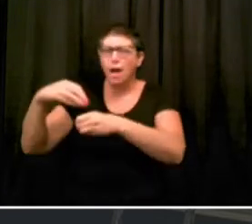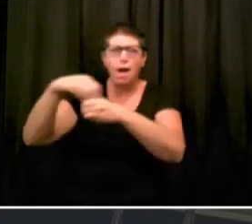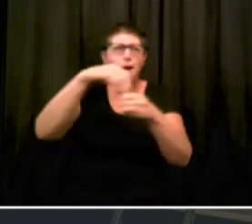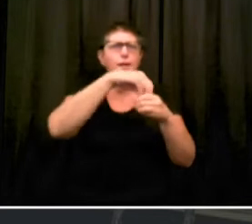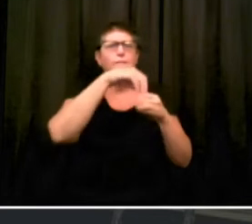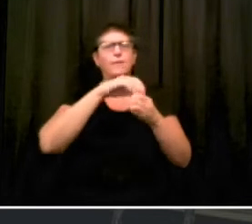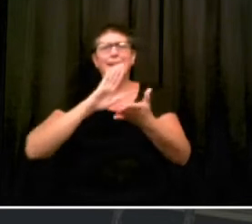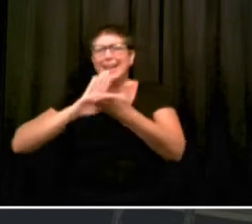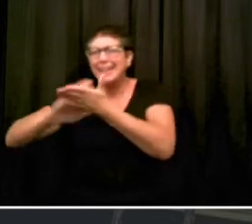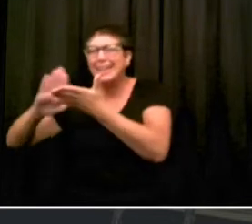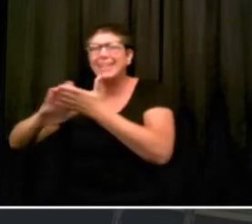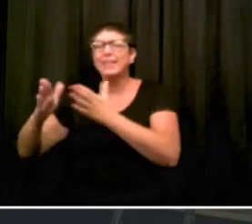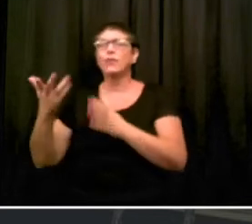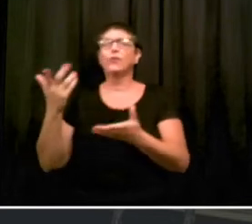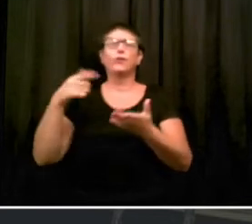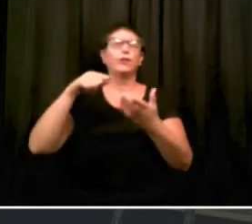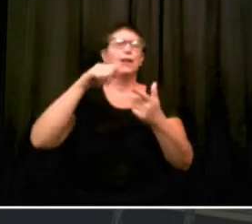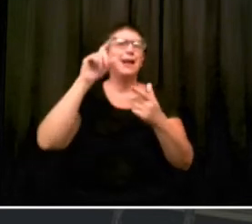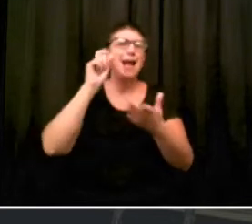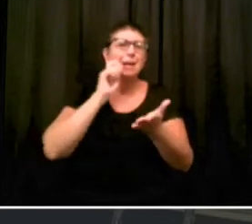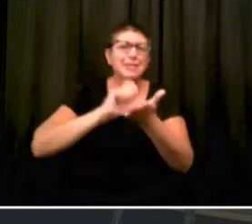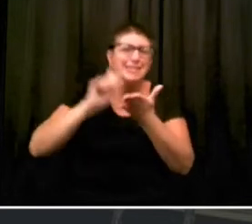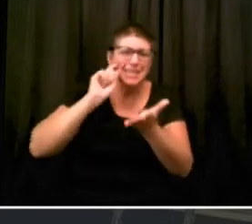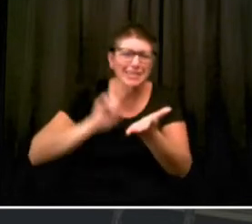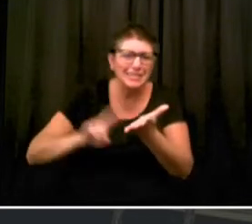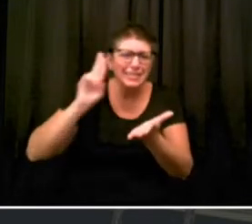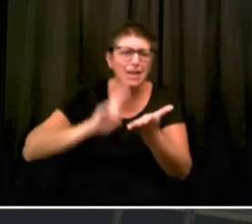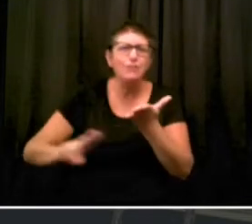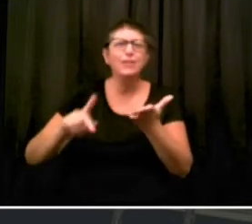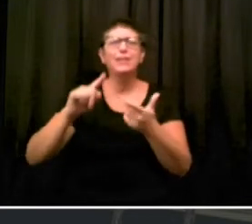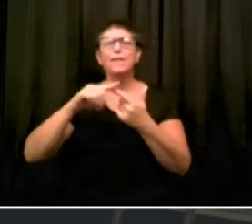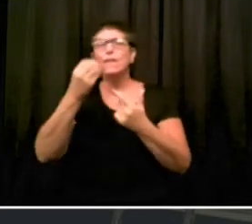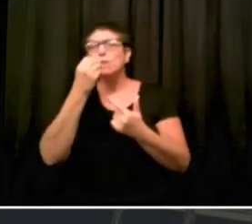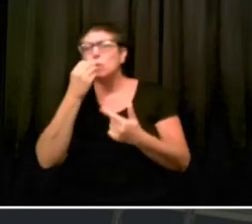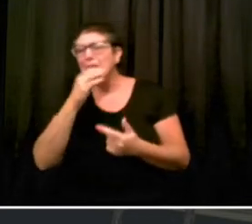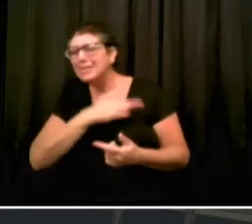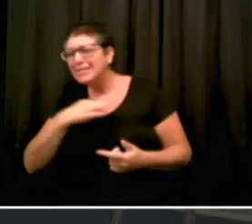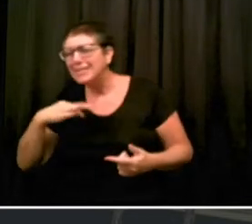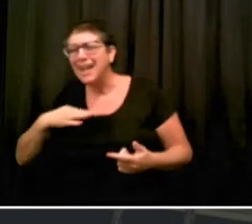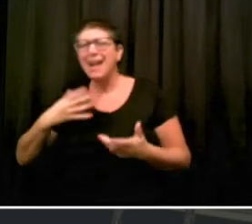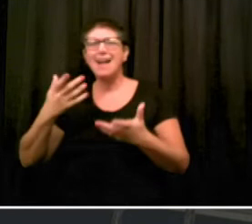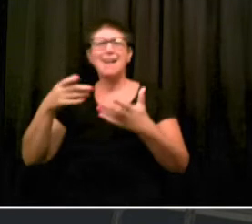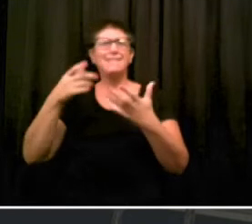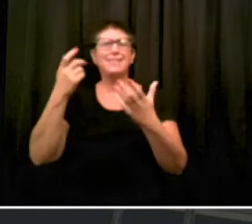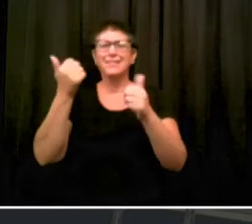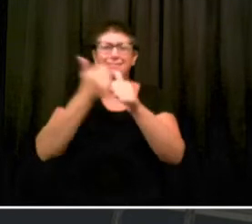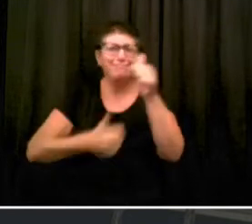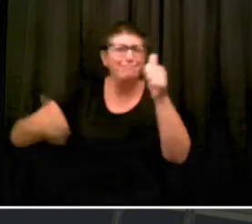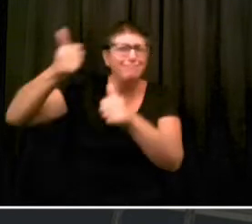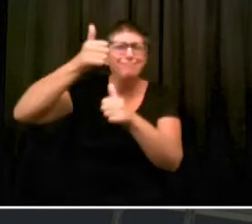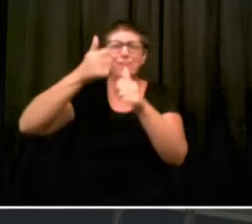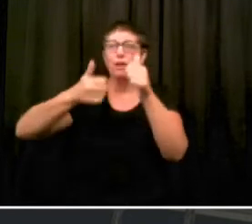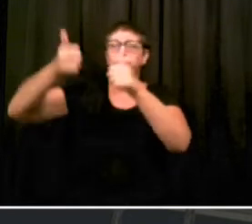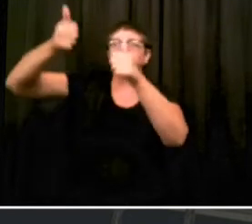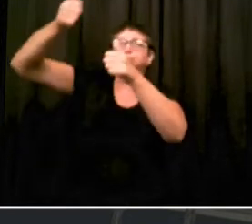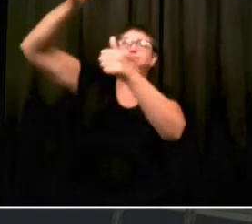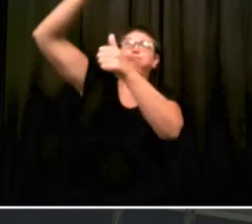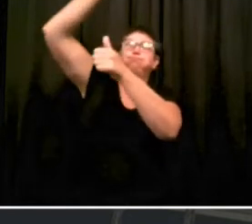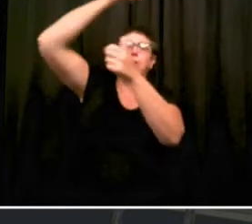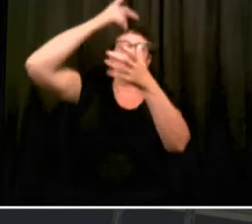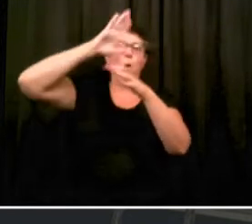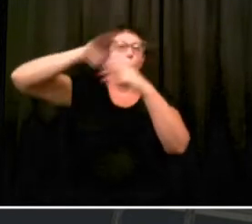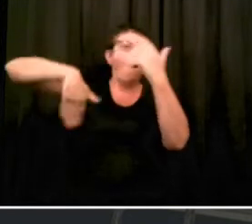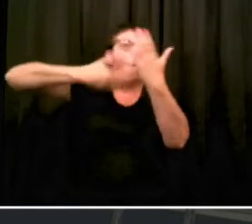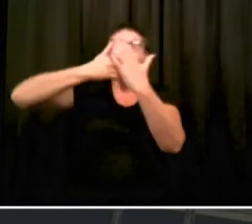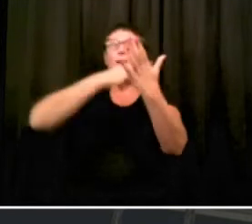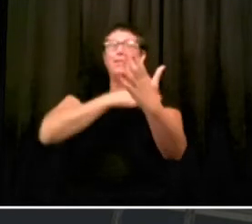our building staff, the food service staff, you name it. Everyone's in this together, and we are working constantly with the unions that